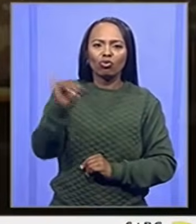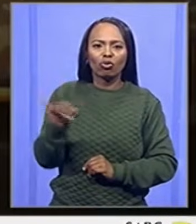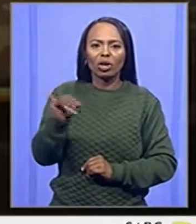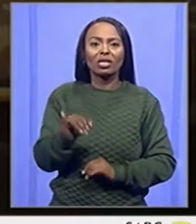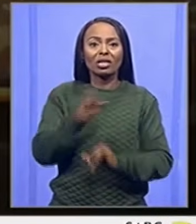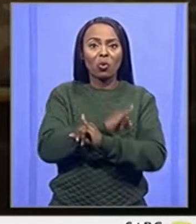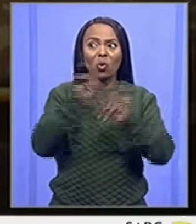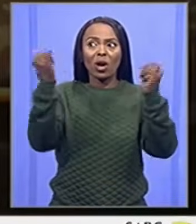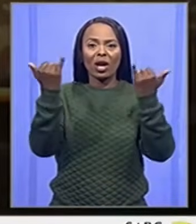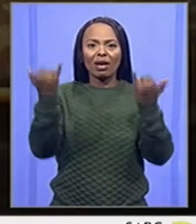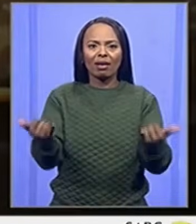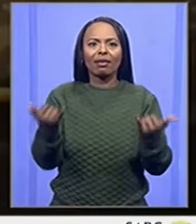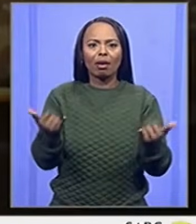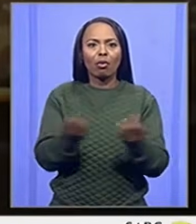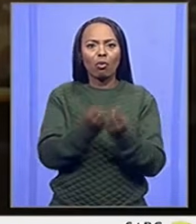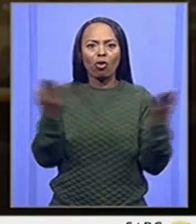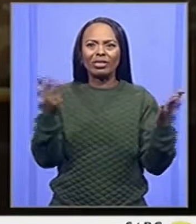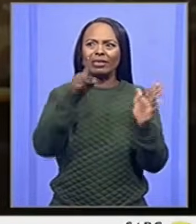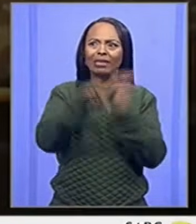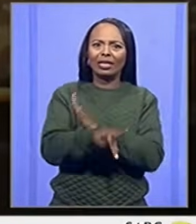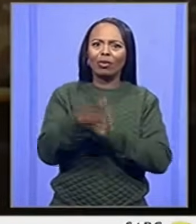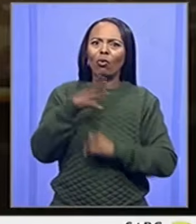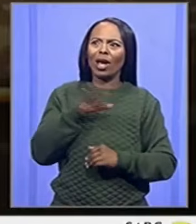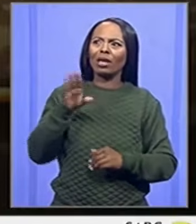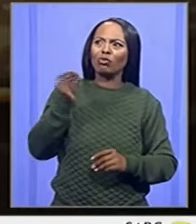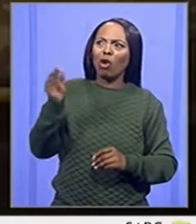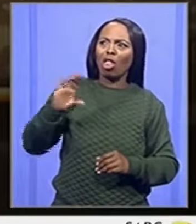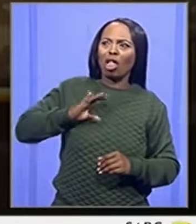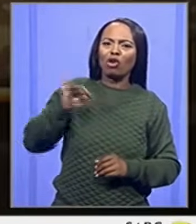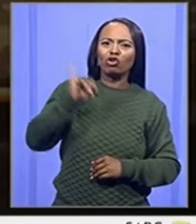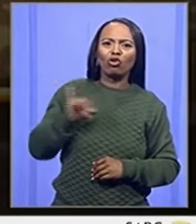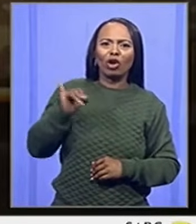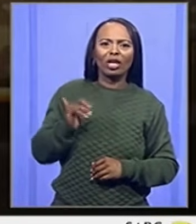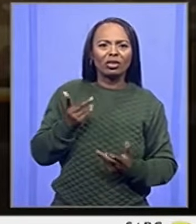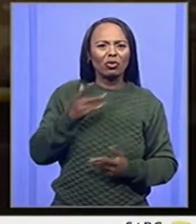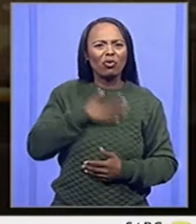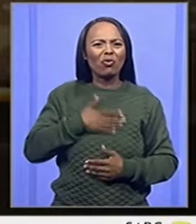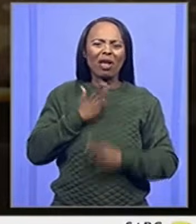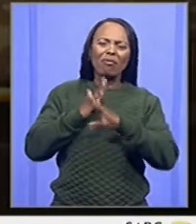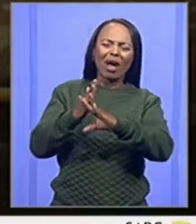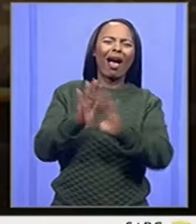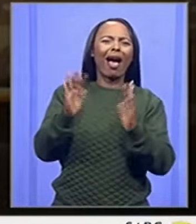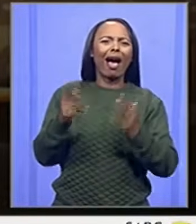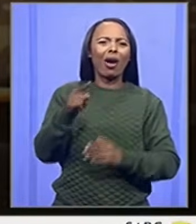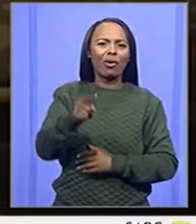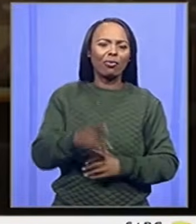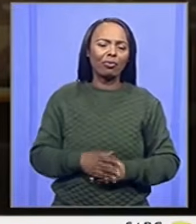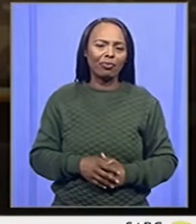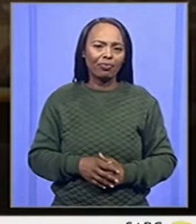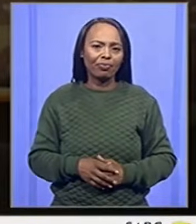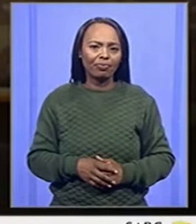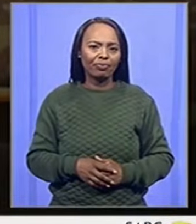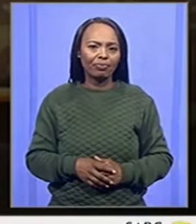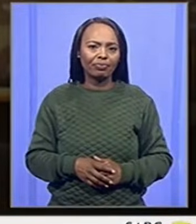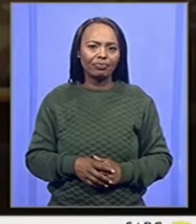fala malatsing ano. Wena o bona se ka thibelwa jang mme o tsibogile jana.